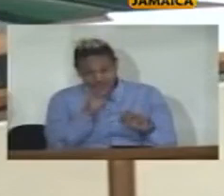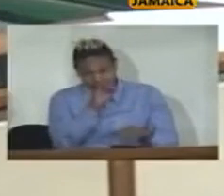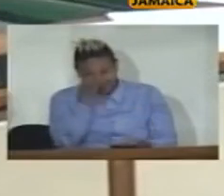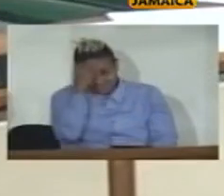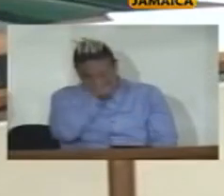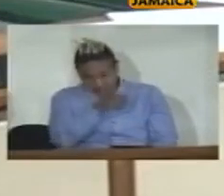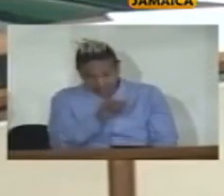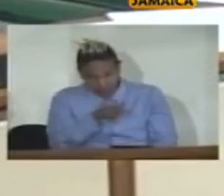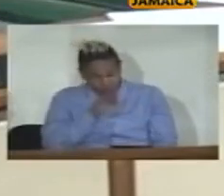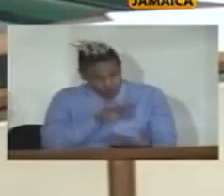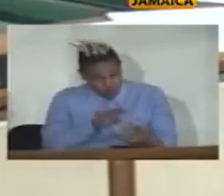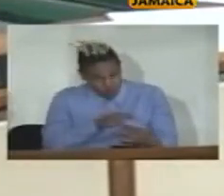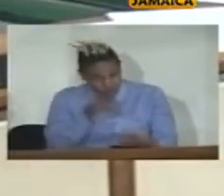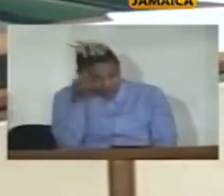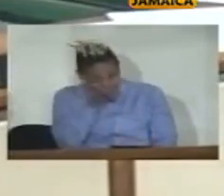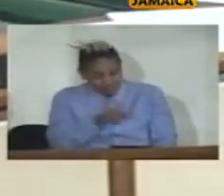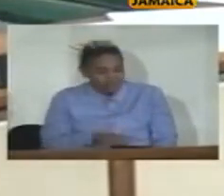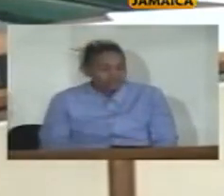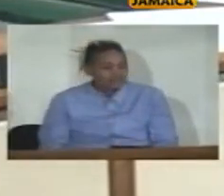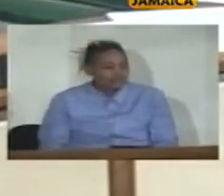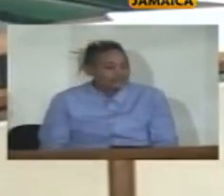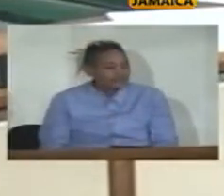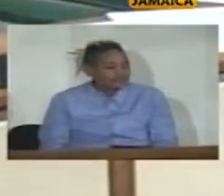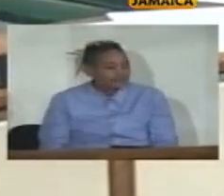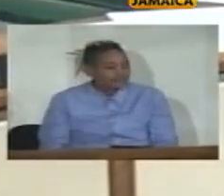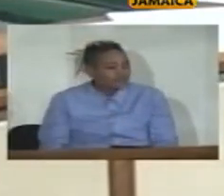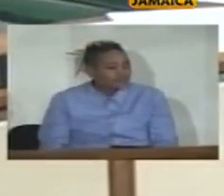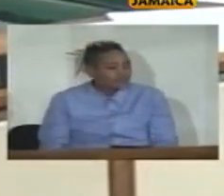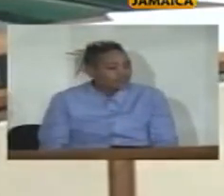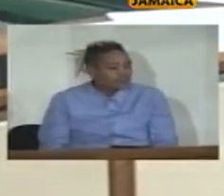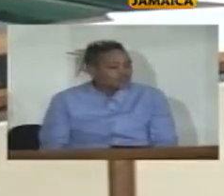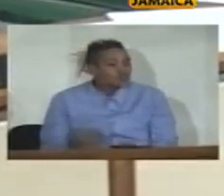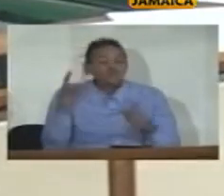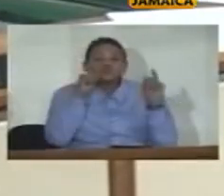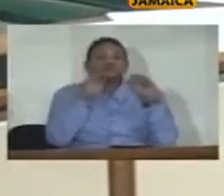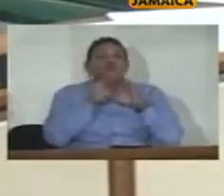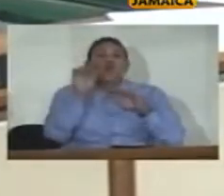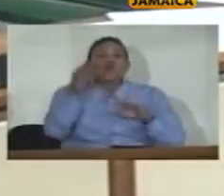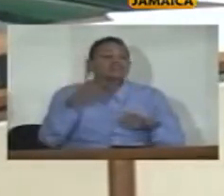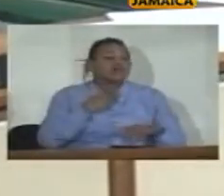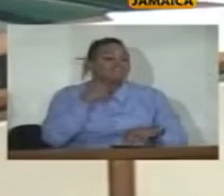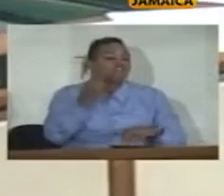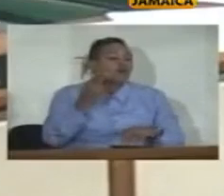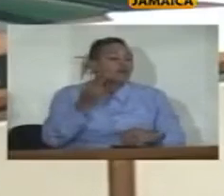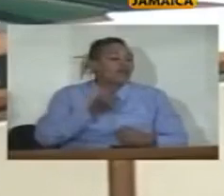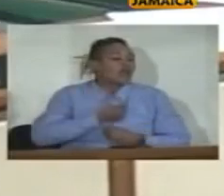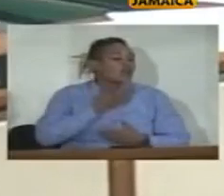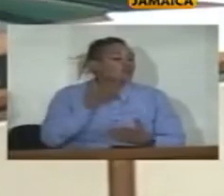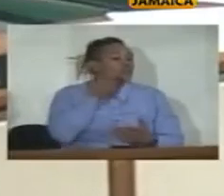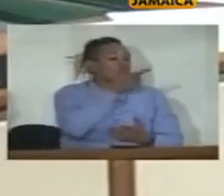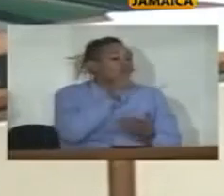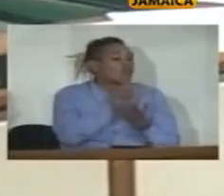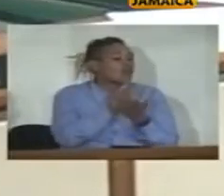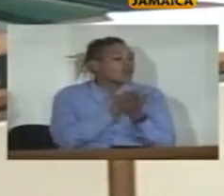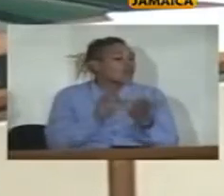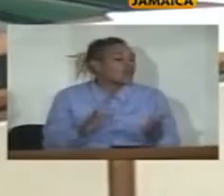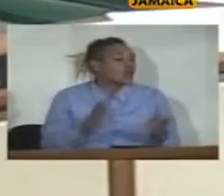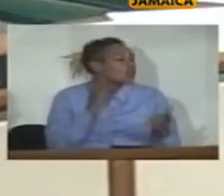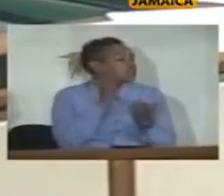A SUS does not always have to be verbally expressed. You're a lawyer, or have you stopped